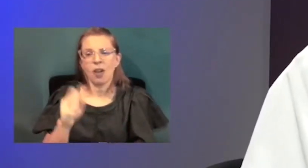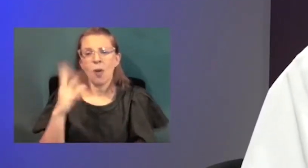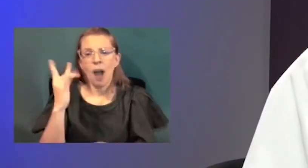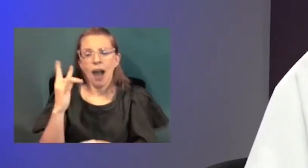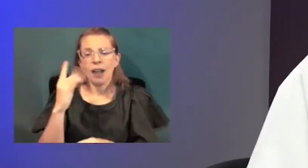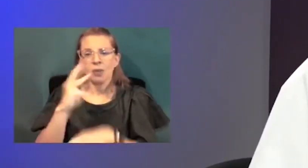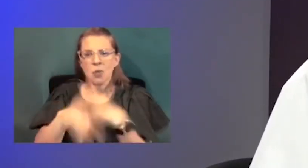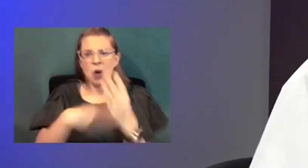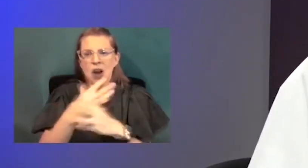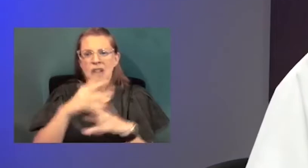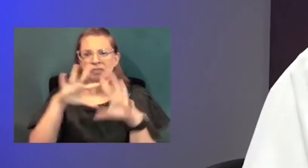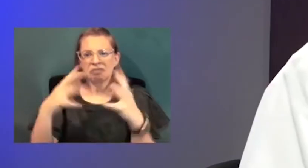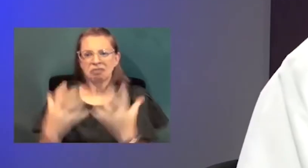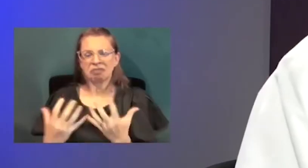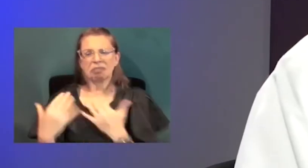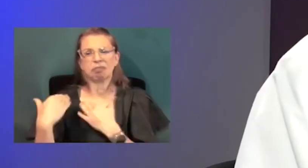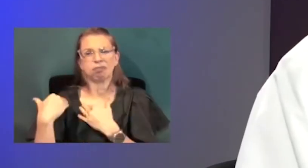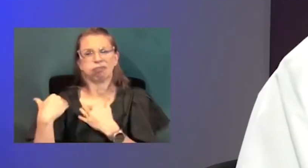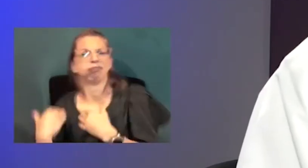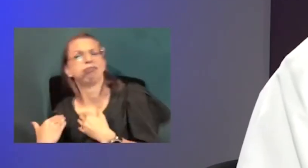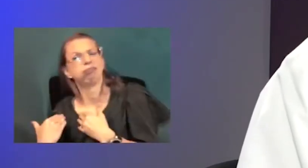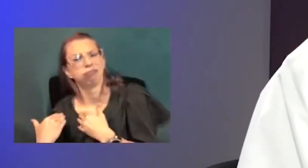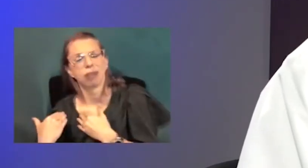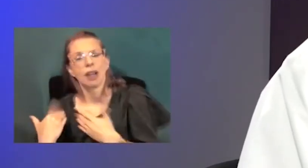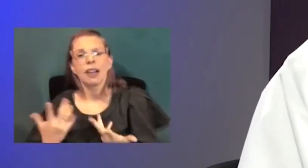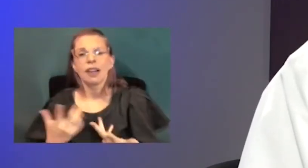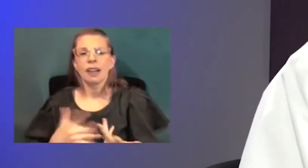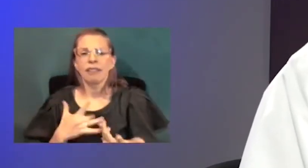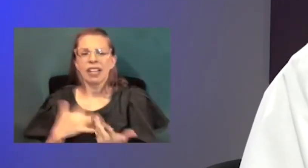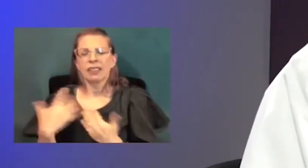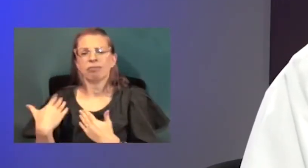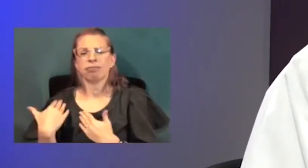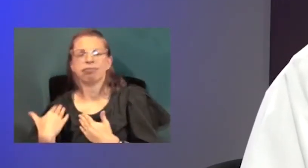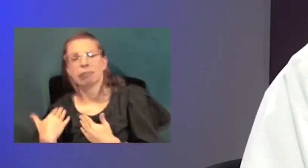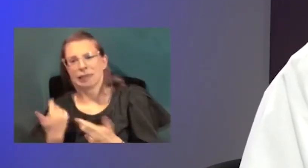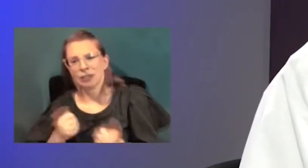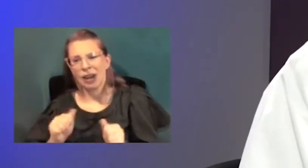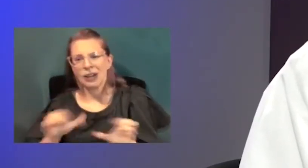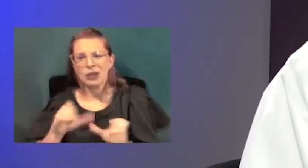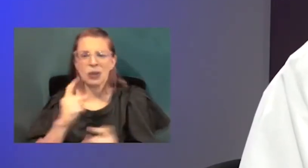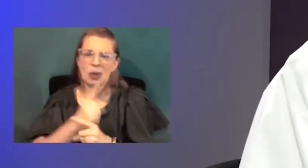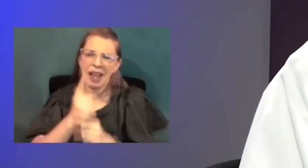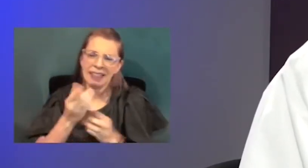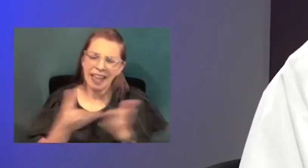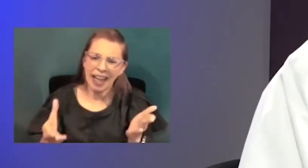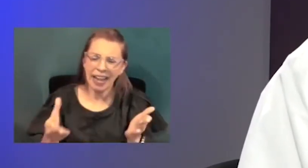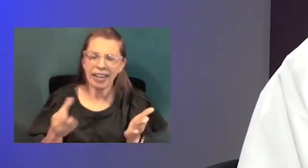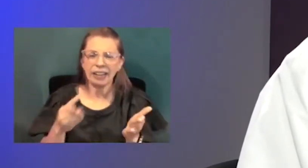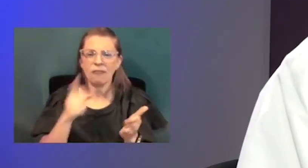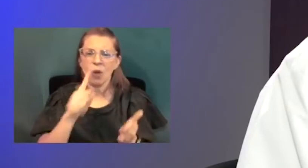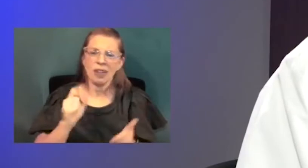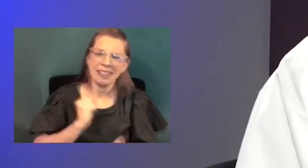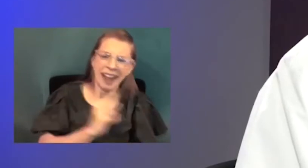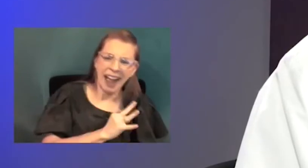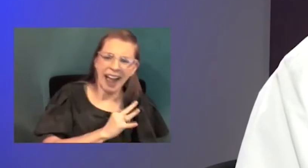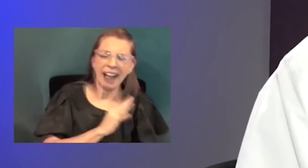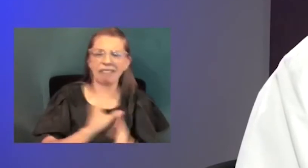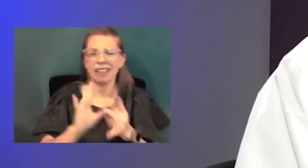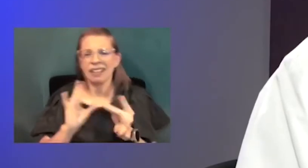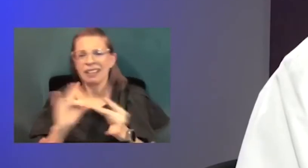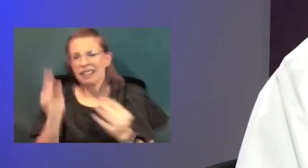As you got to feel the same, right? You feel the weight of the world, and you're trying to do the right thing, and you're trying to do the right thing for your staff, and trying to get all the right messages out there.